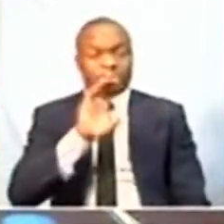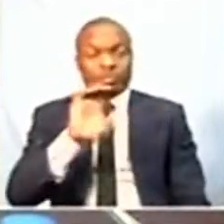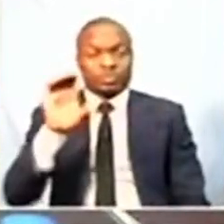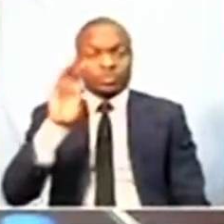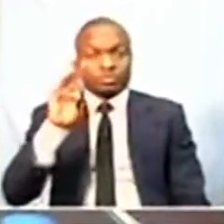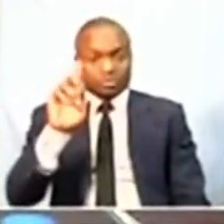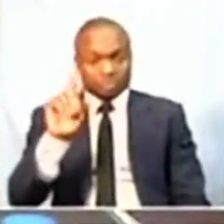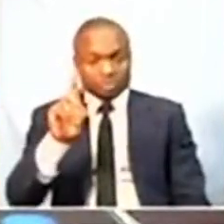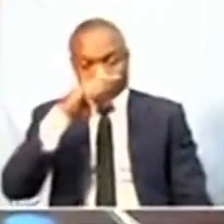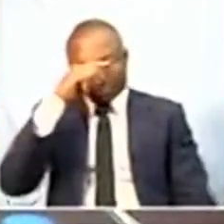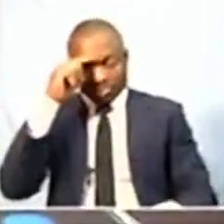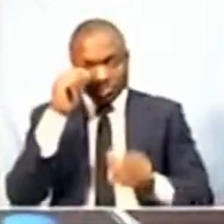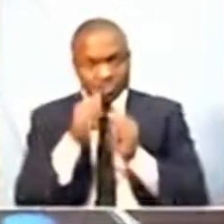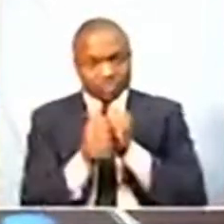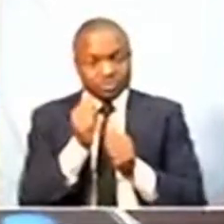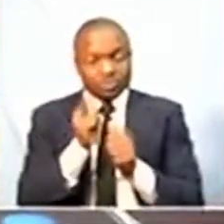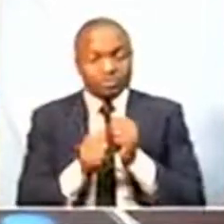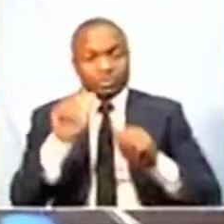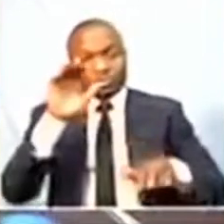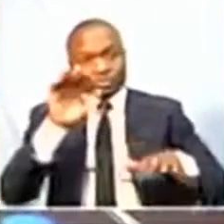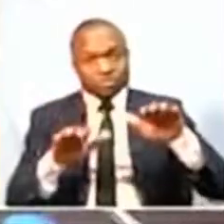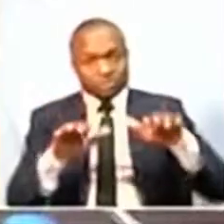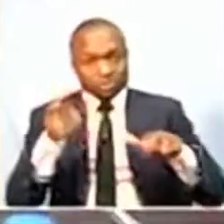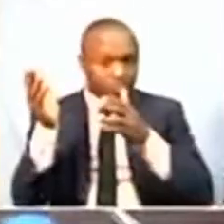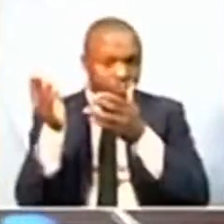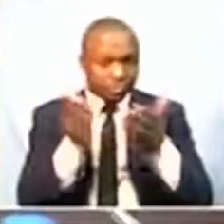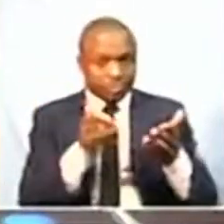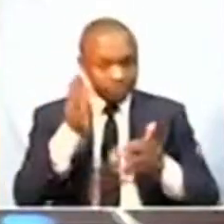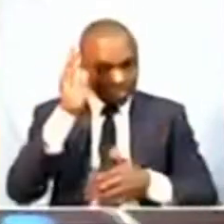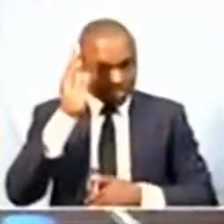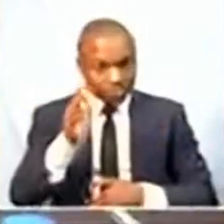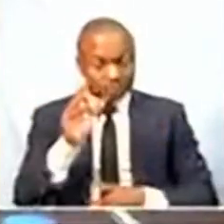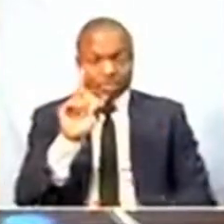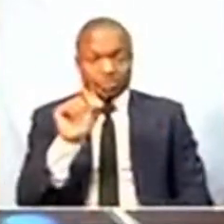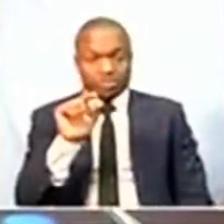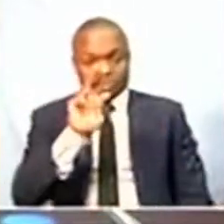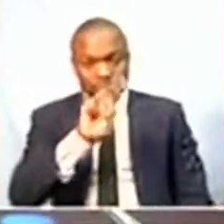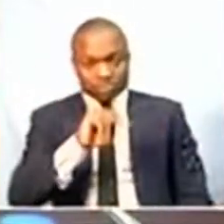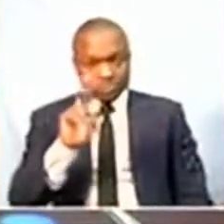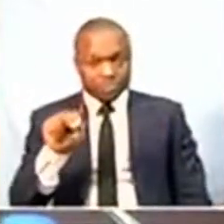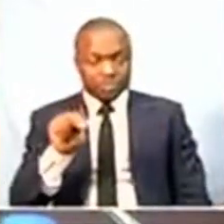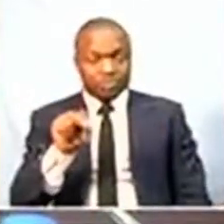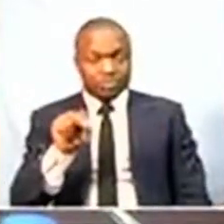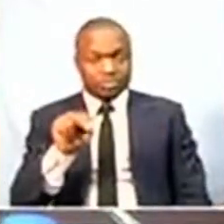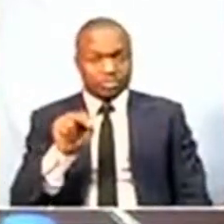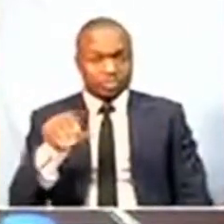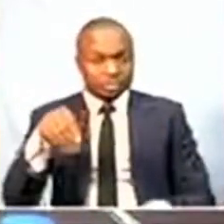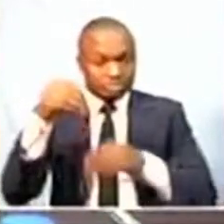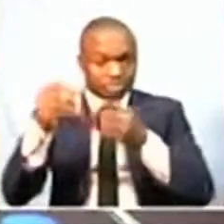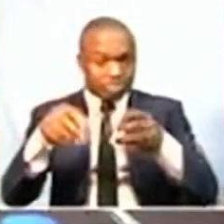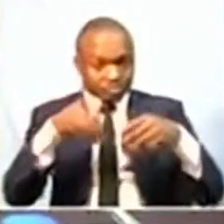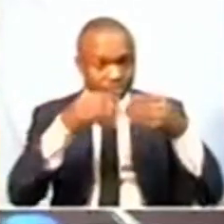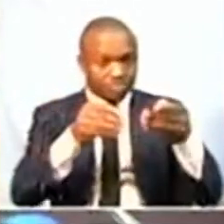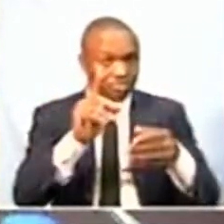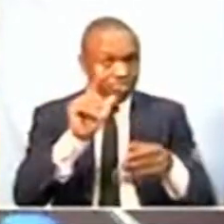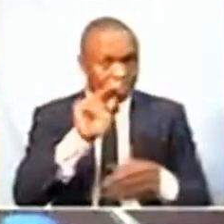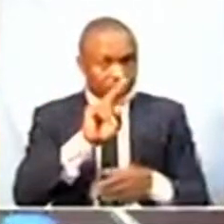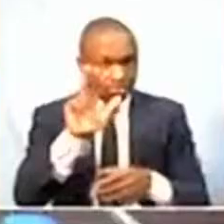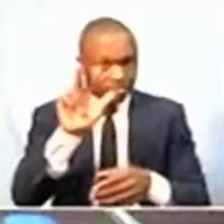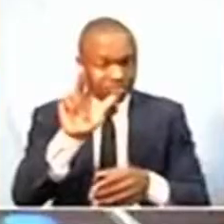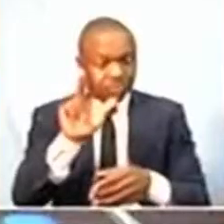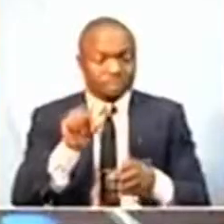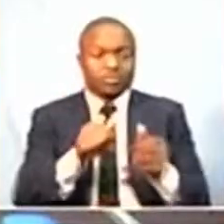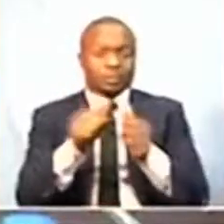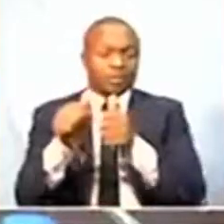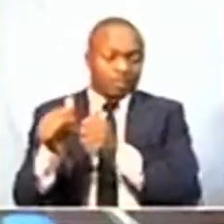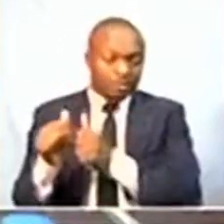230,261 was a result of the balance brought forward from the 2022, which was spent in 2023.